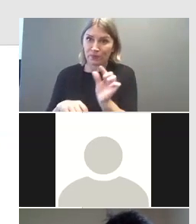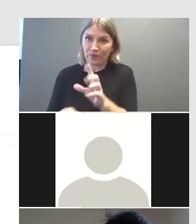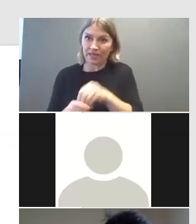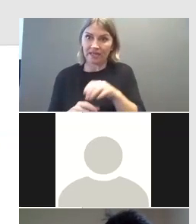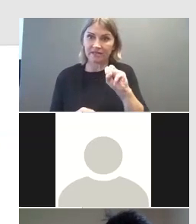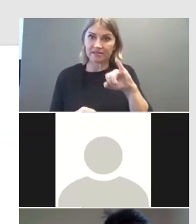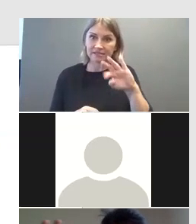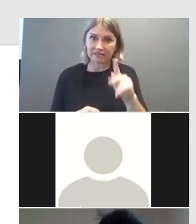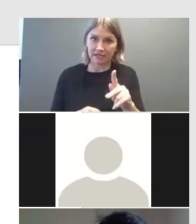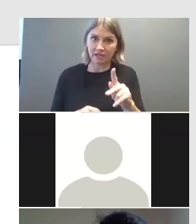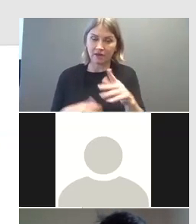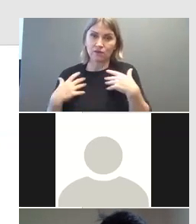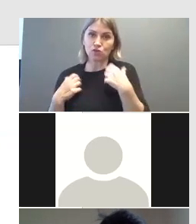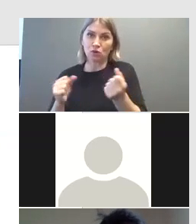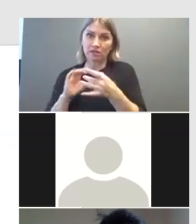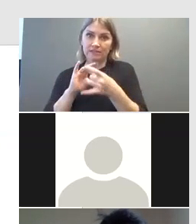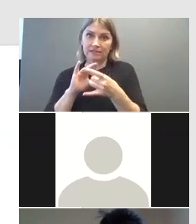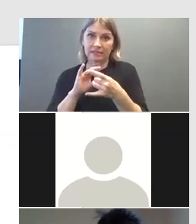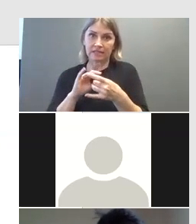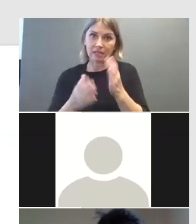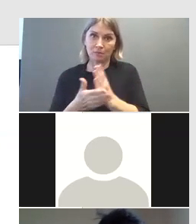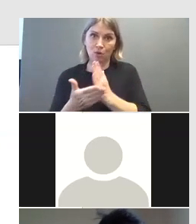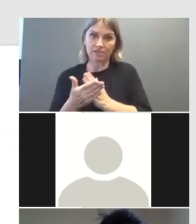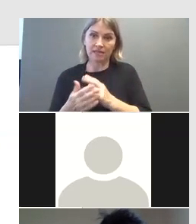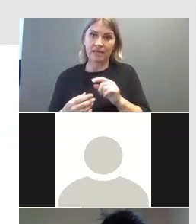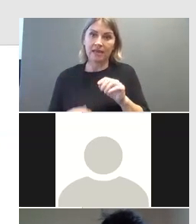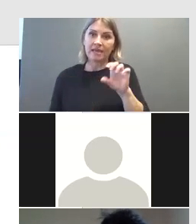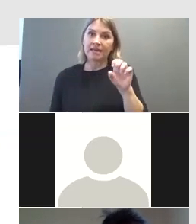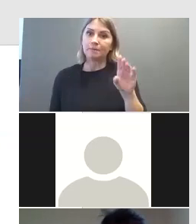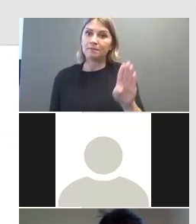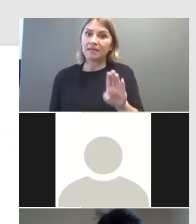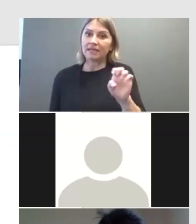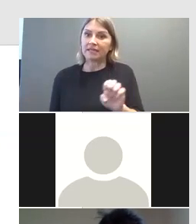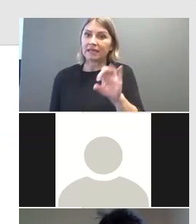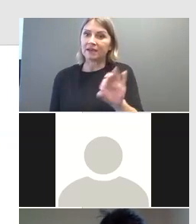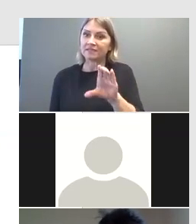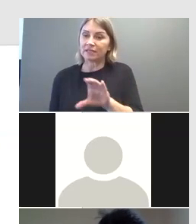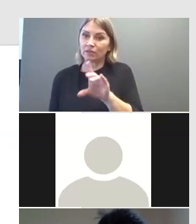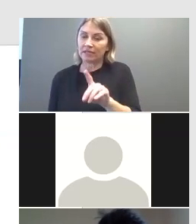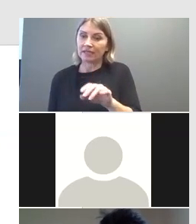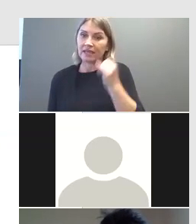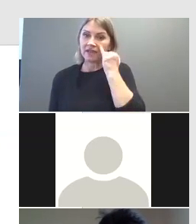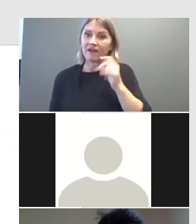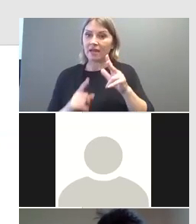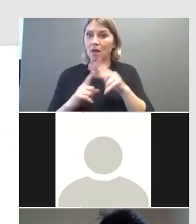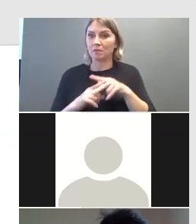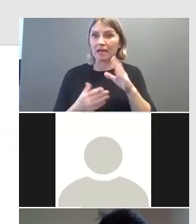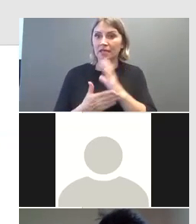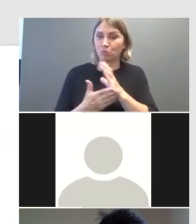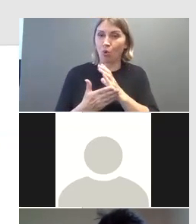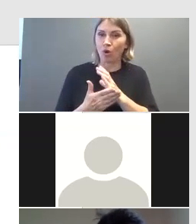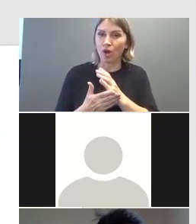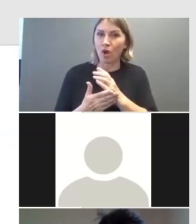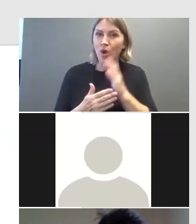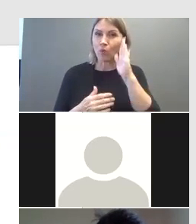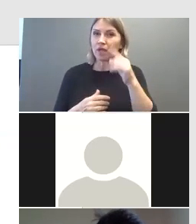this strongly connected component sink, either B, E, F, C, or D, if I only apply explore, would I always